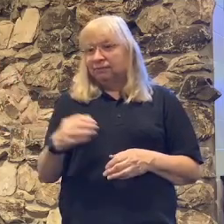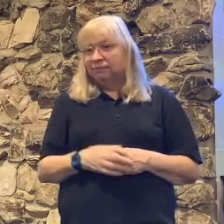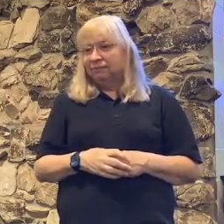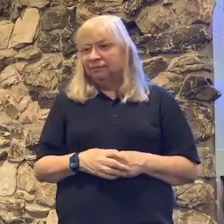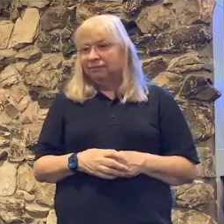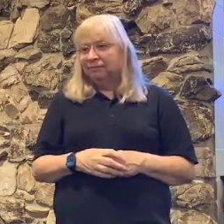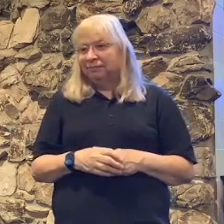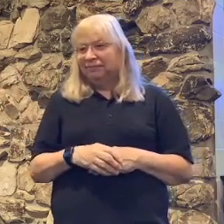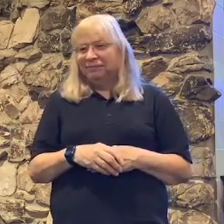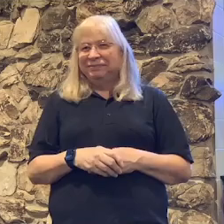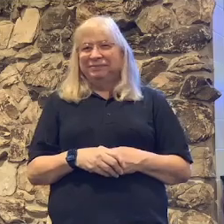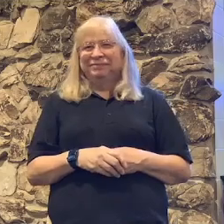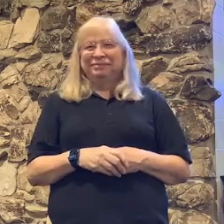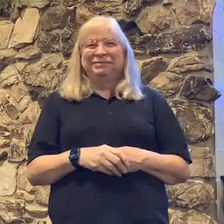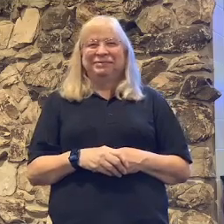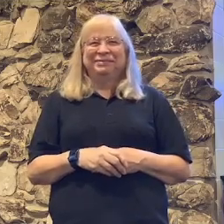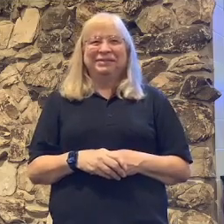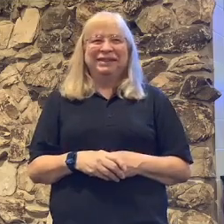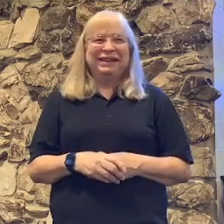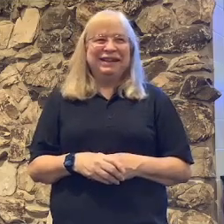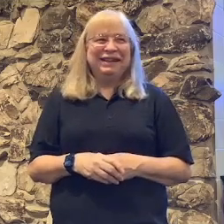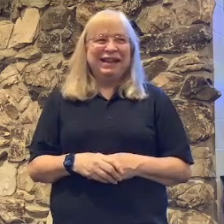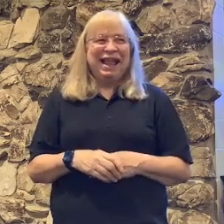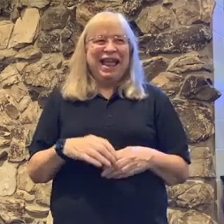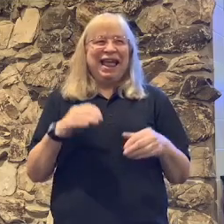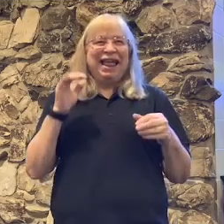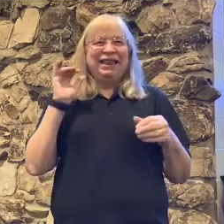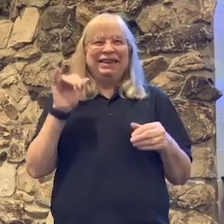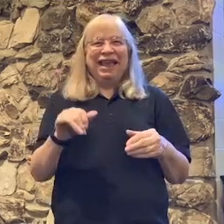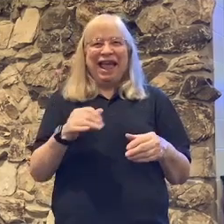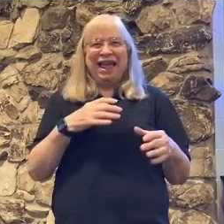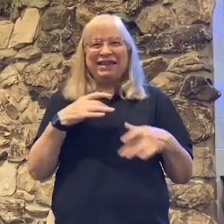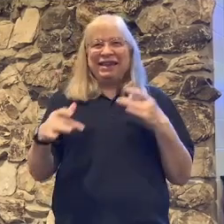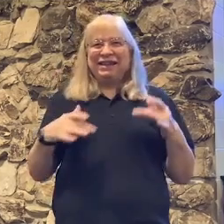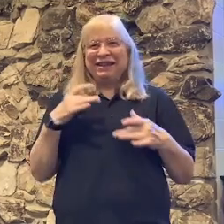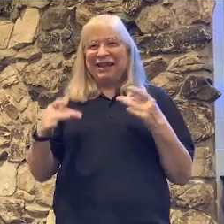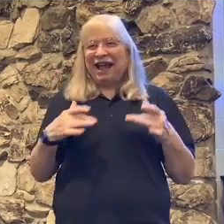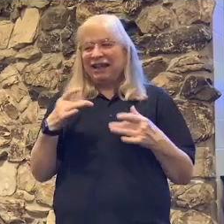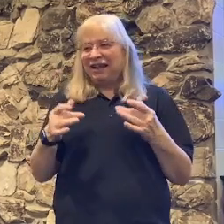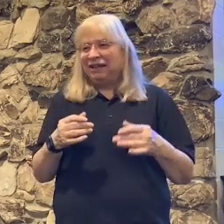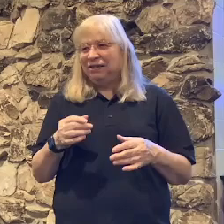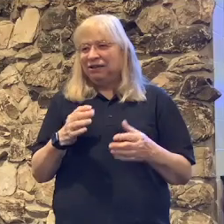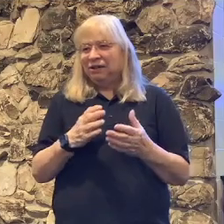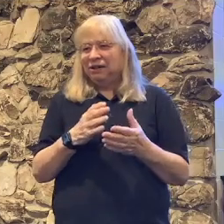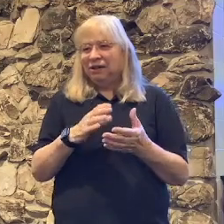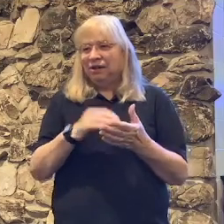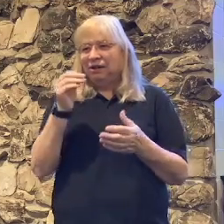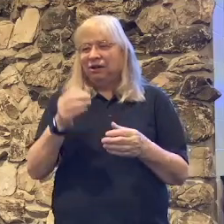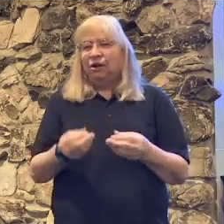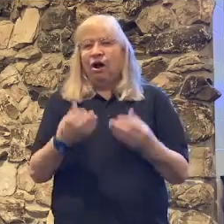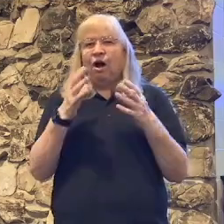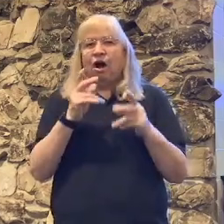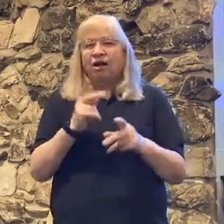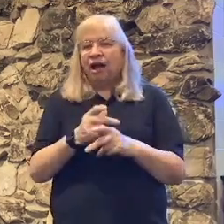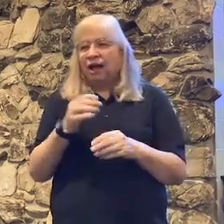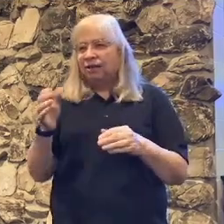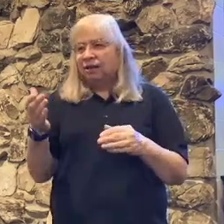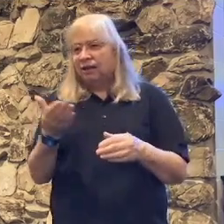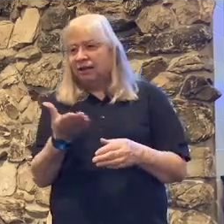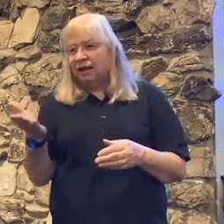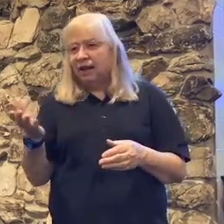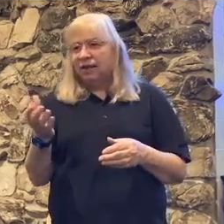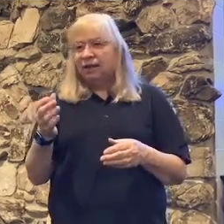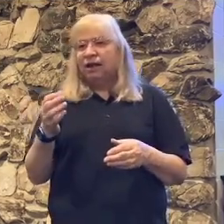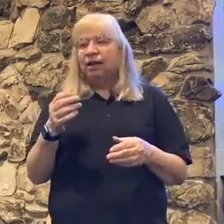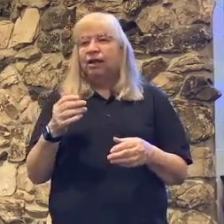First grade? All right. That's exciting. You're going to learn all kinds of stuff. So I'll bet you're going to be